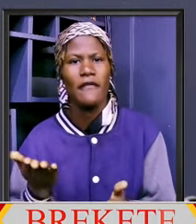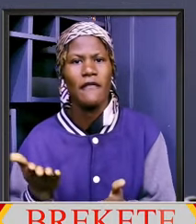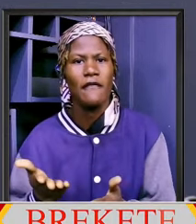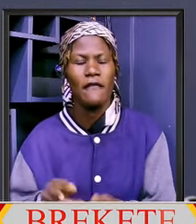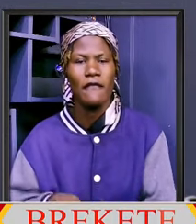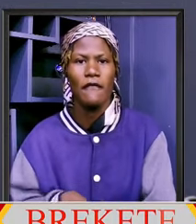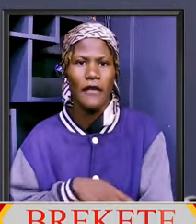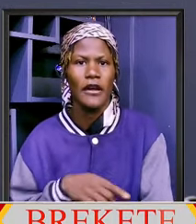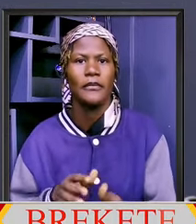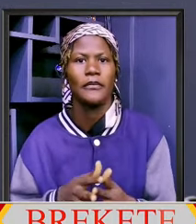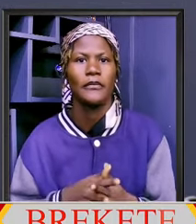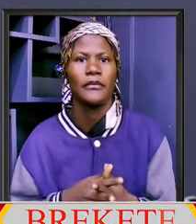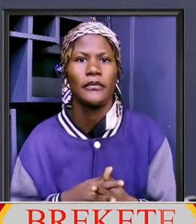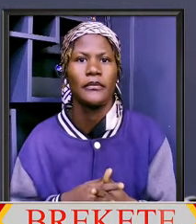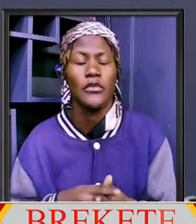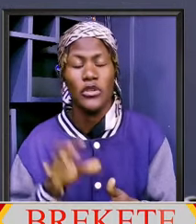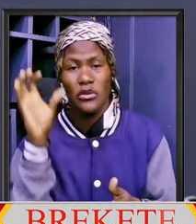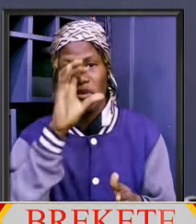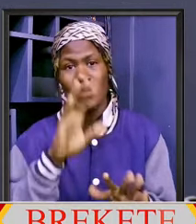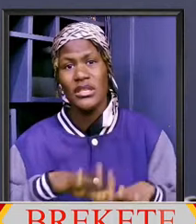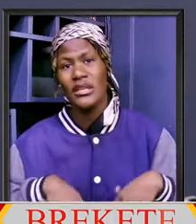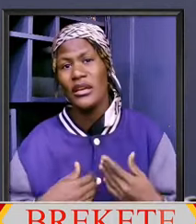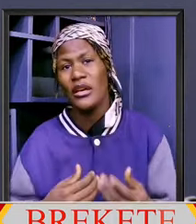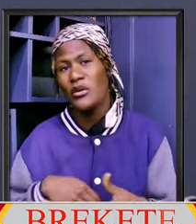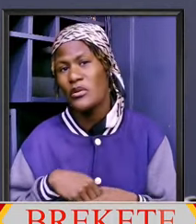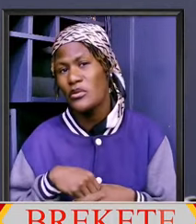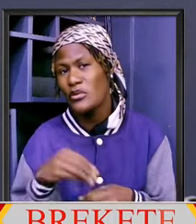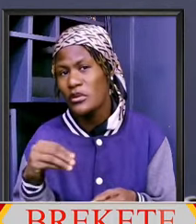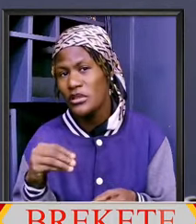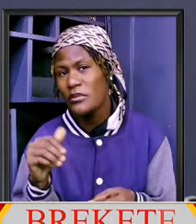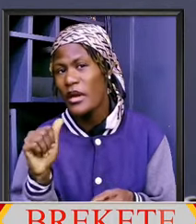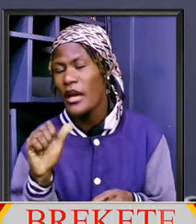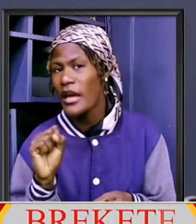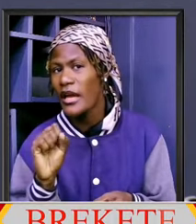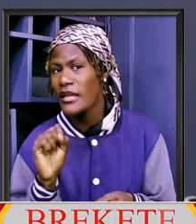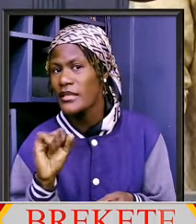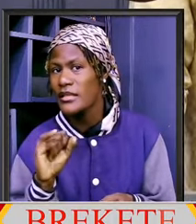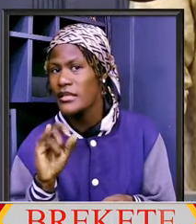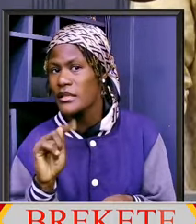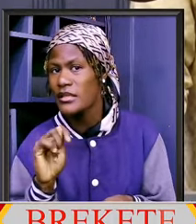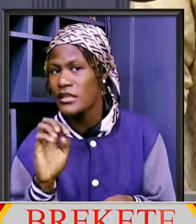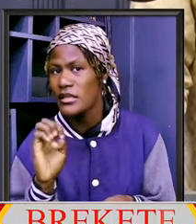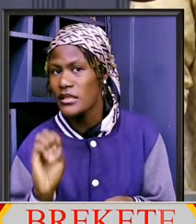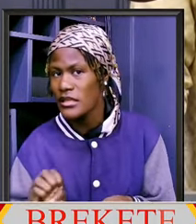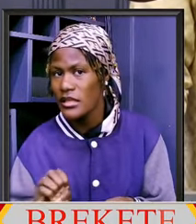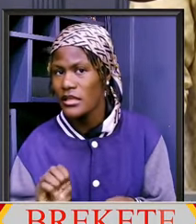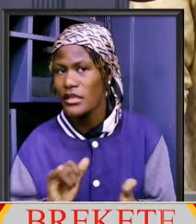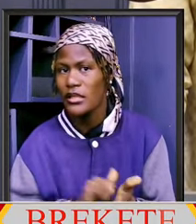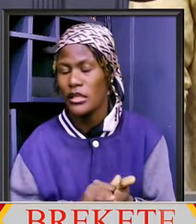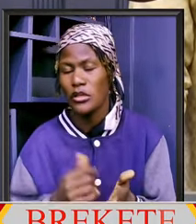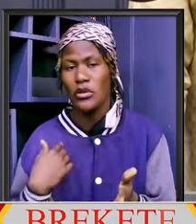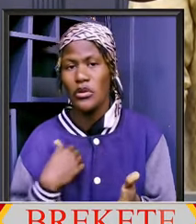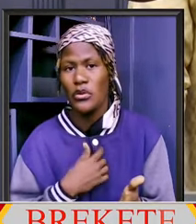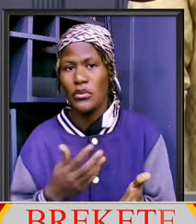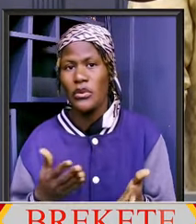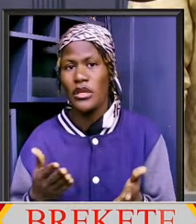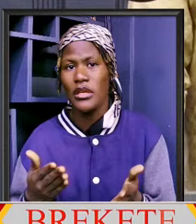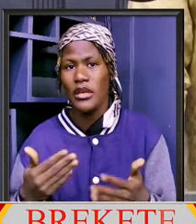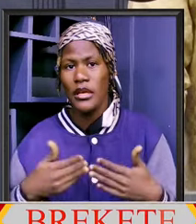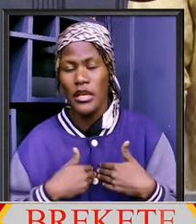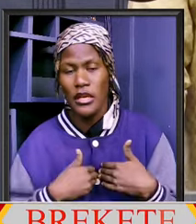We don't see how some assets where we get for this country in the military, they retire